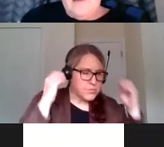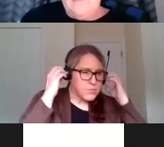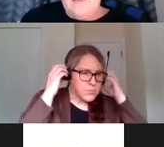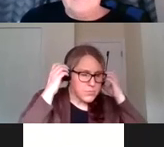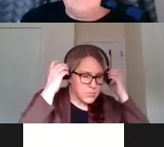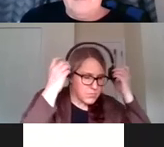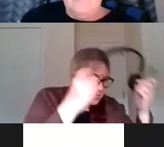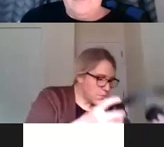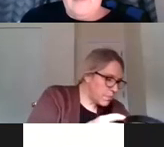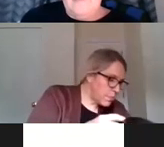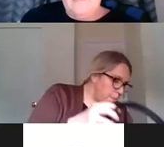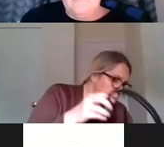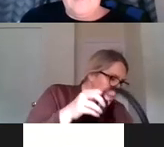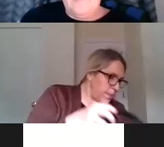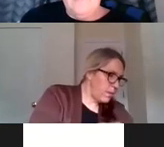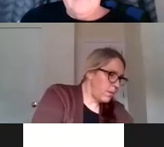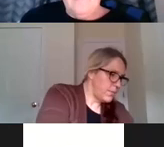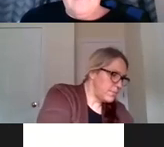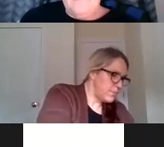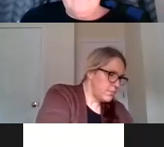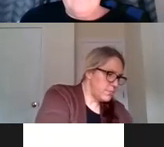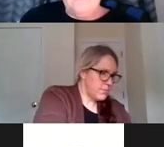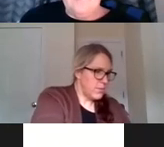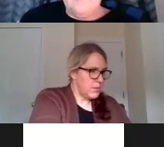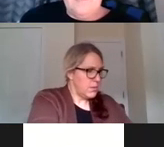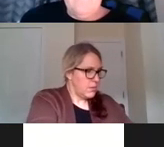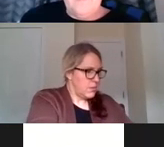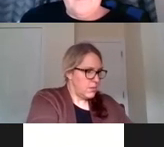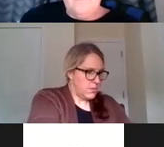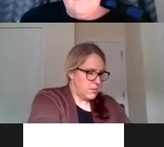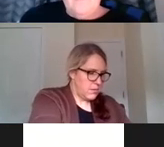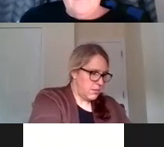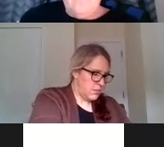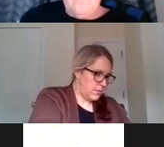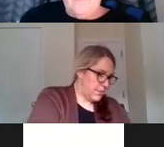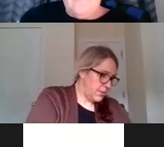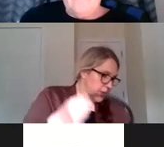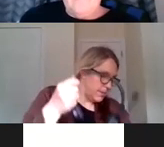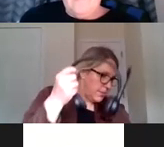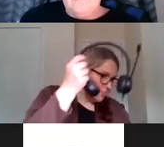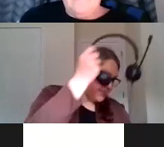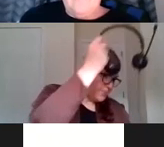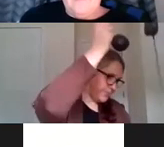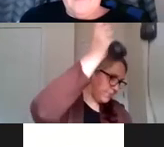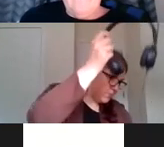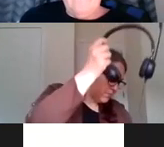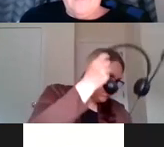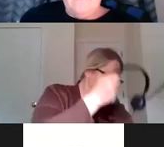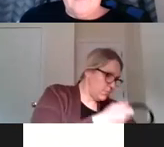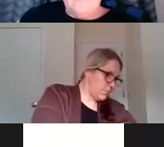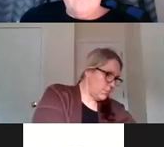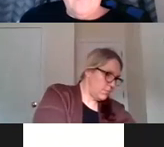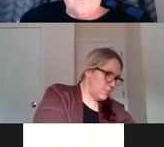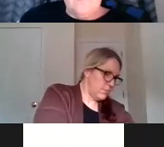certain block of text, and it will read that text to me. If I've done the same thing, but I've done that same PDF and